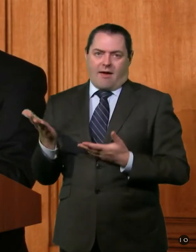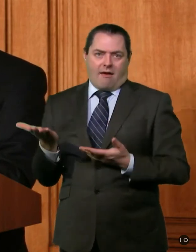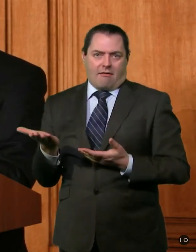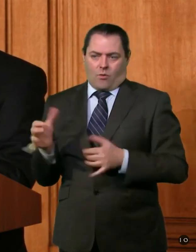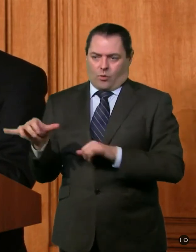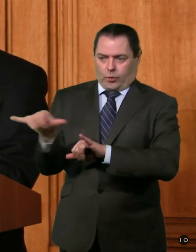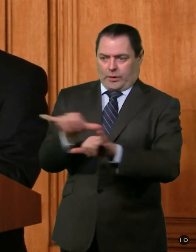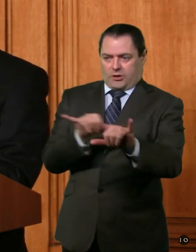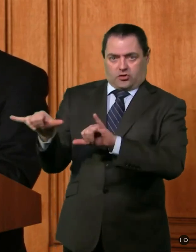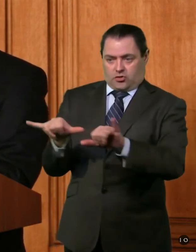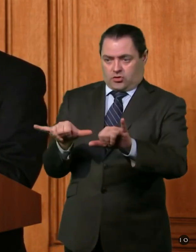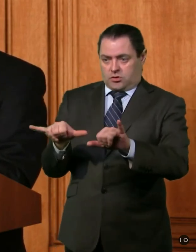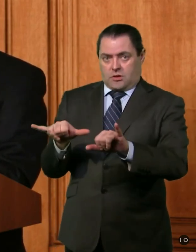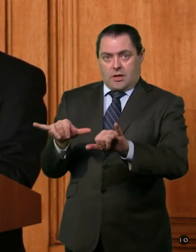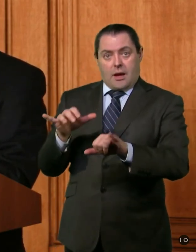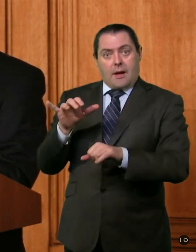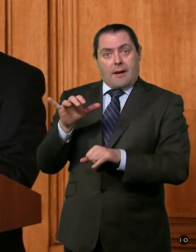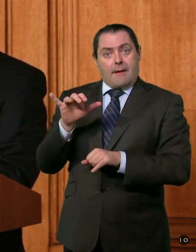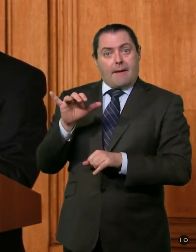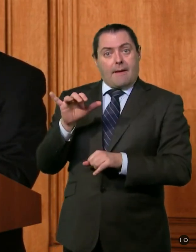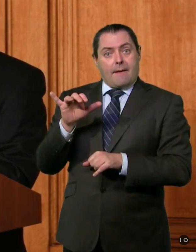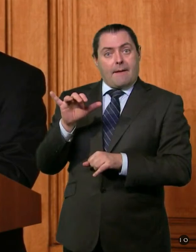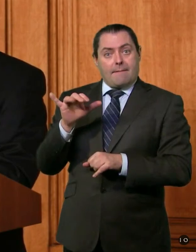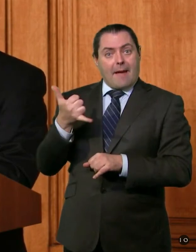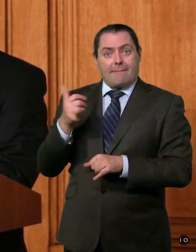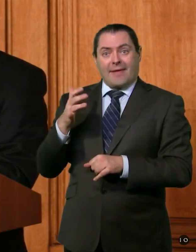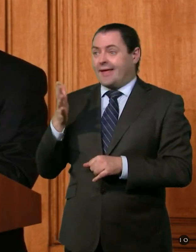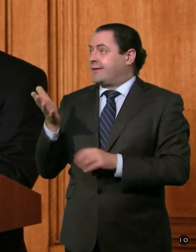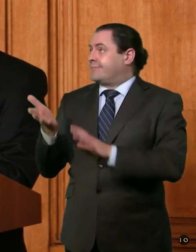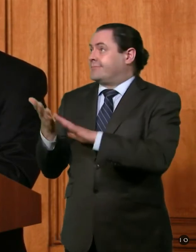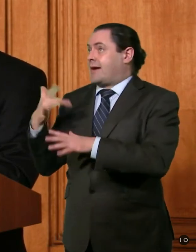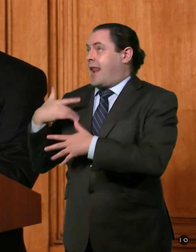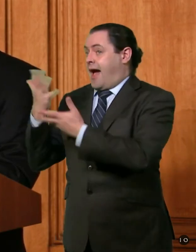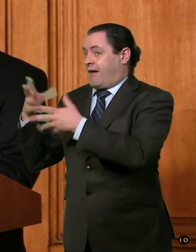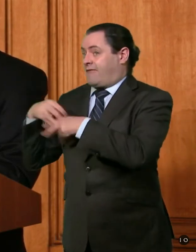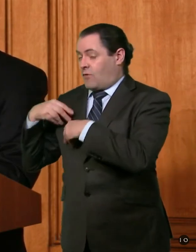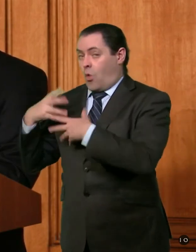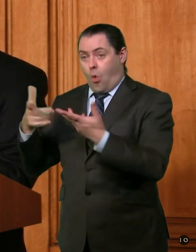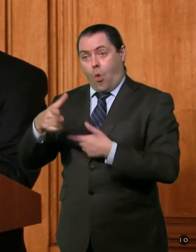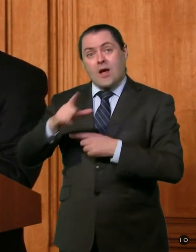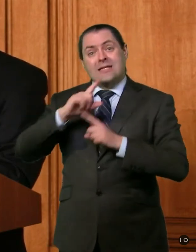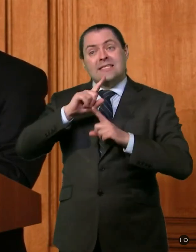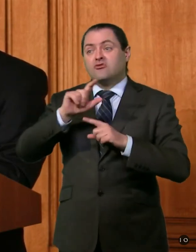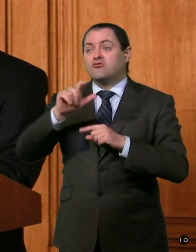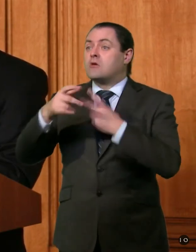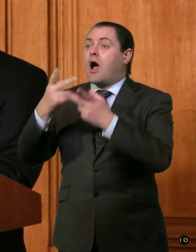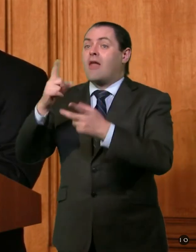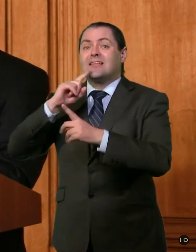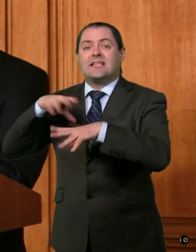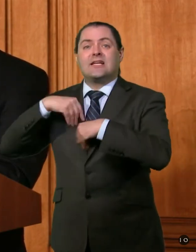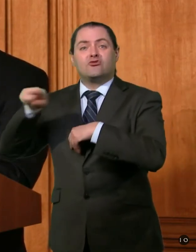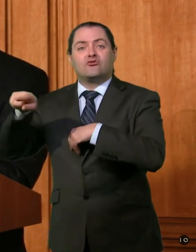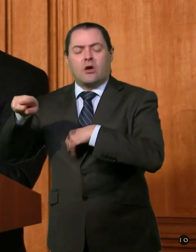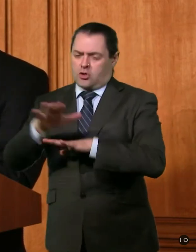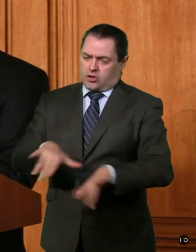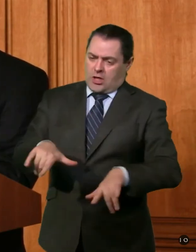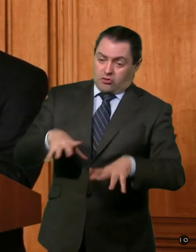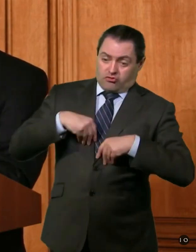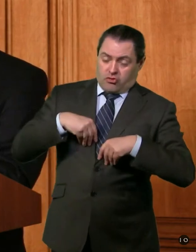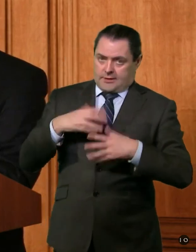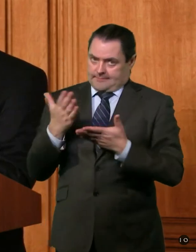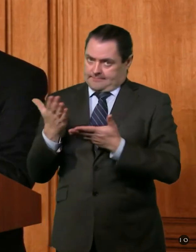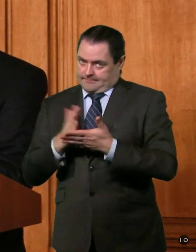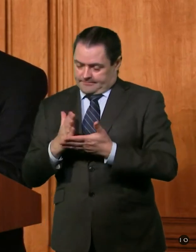up in their own lives outside of school. Is there a clear signal in the data of a